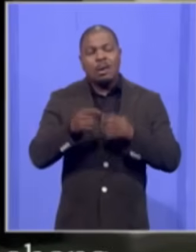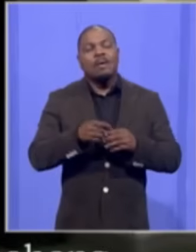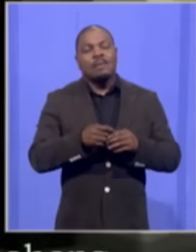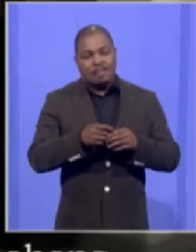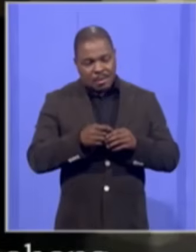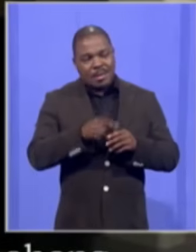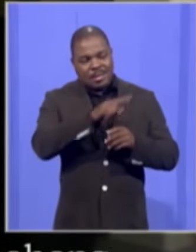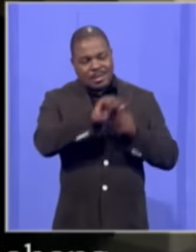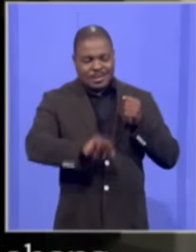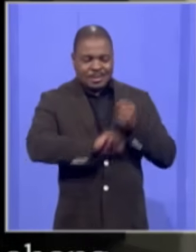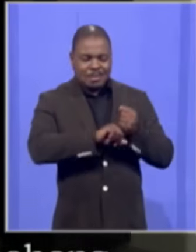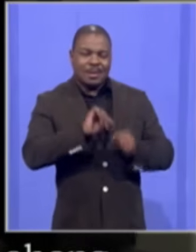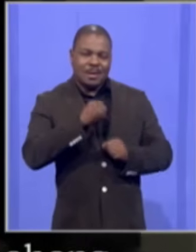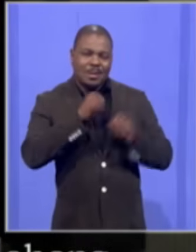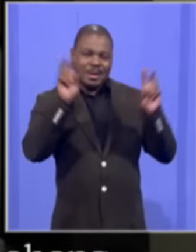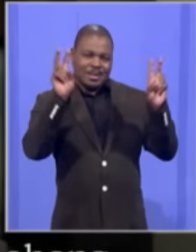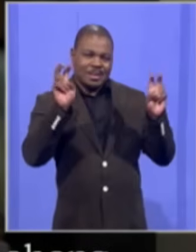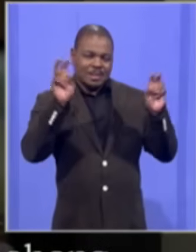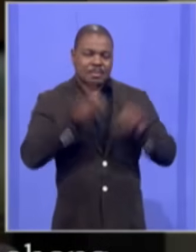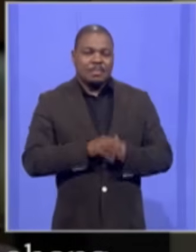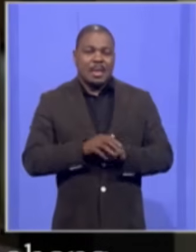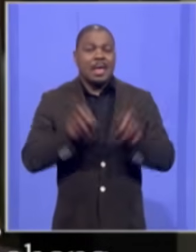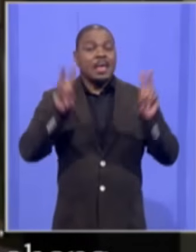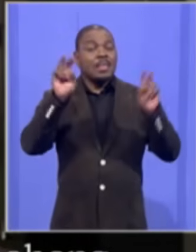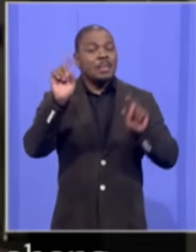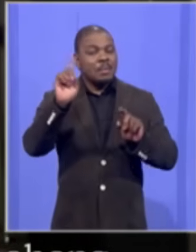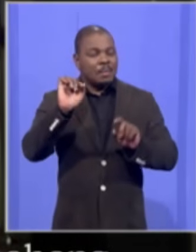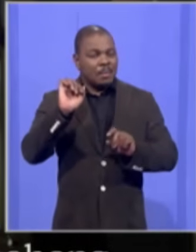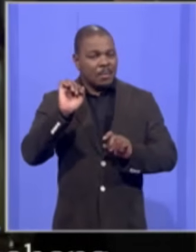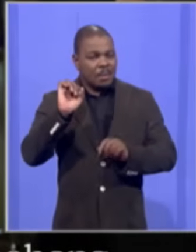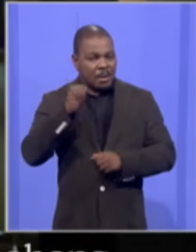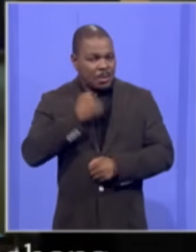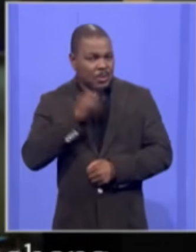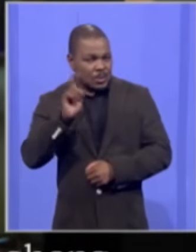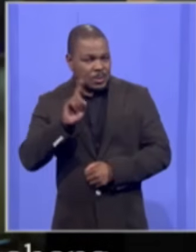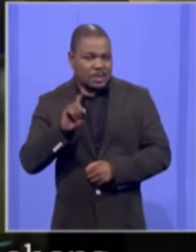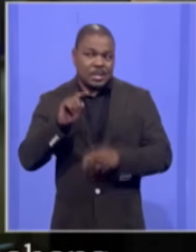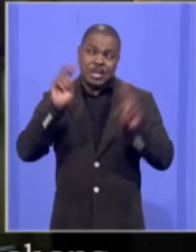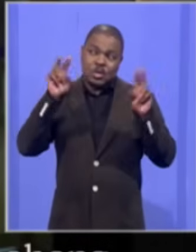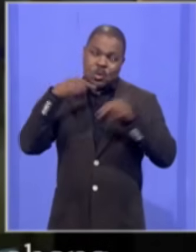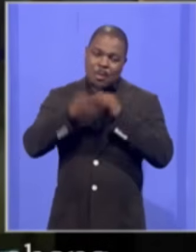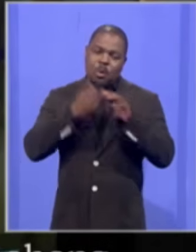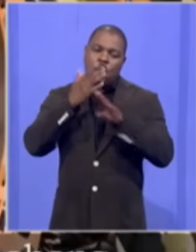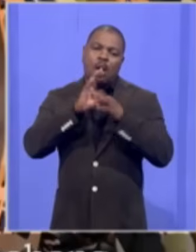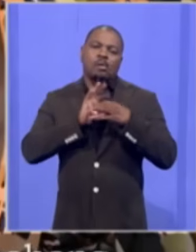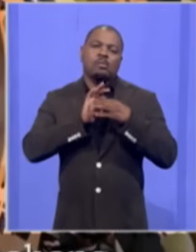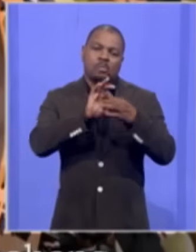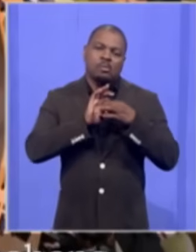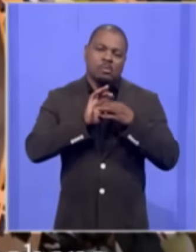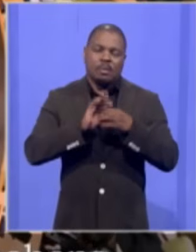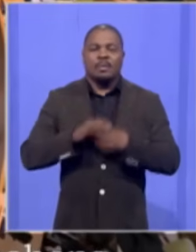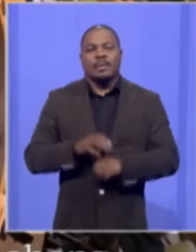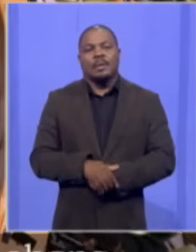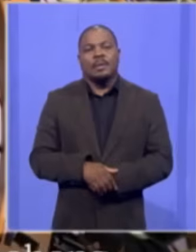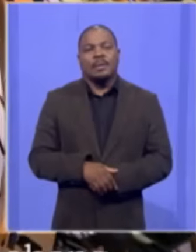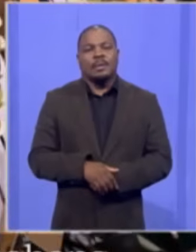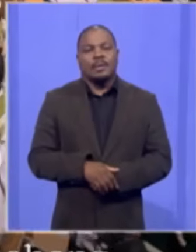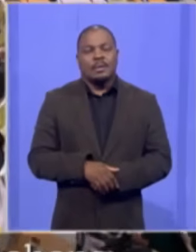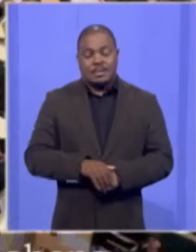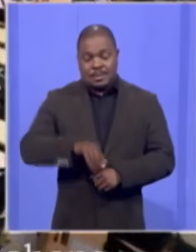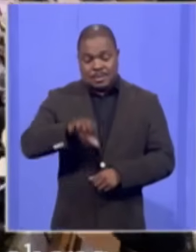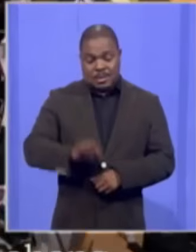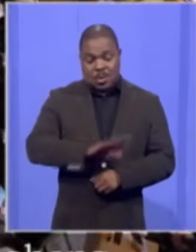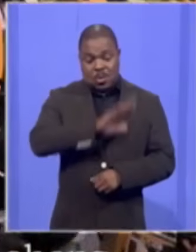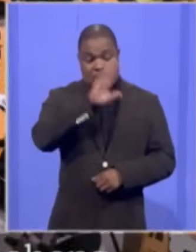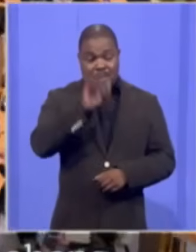emphasized the support for the themes, and our theme is essentially, the issue of cooperation underpins it. Afrika Borwa e